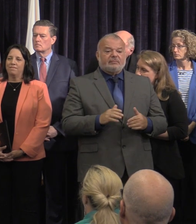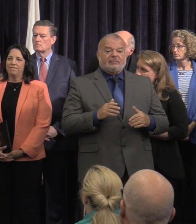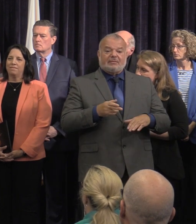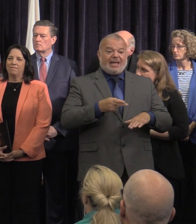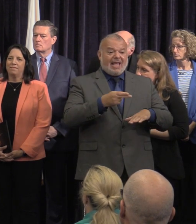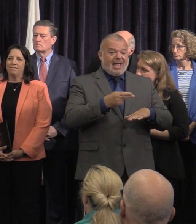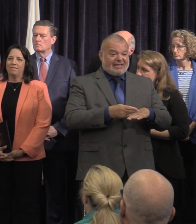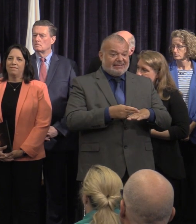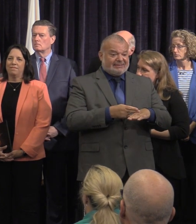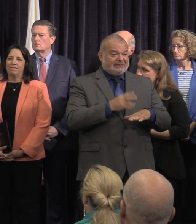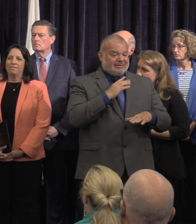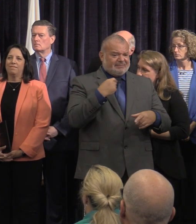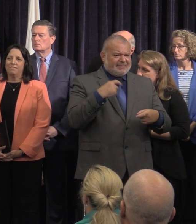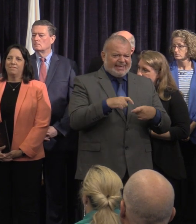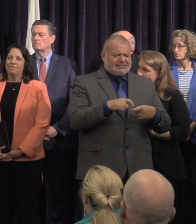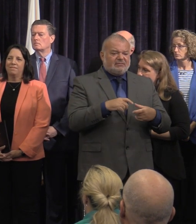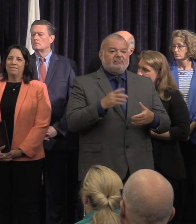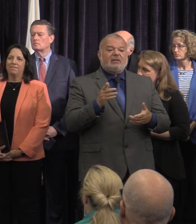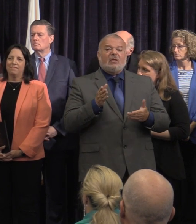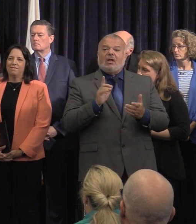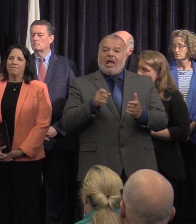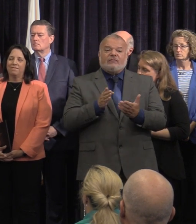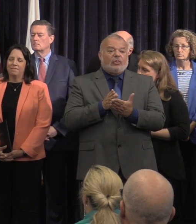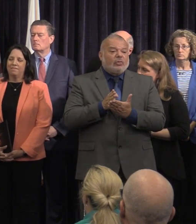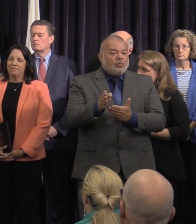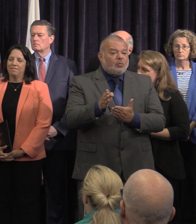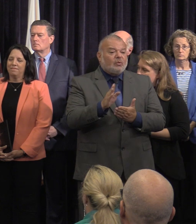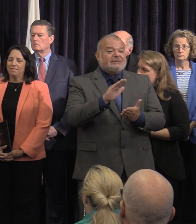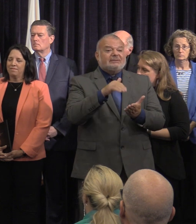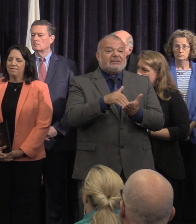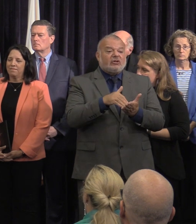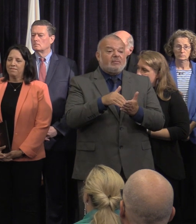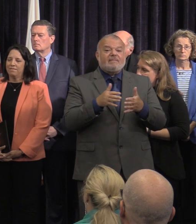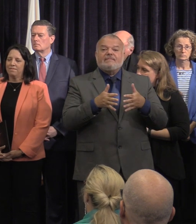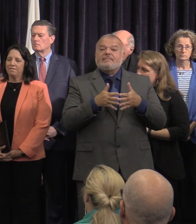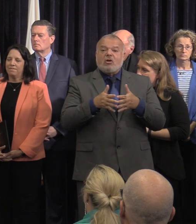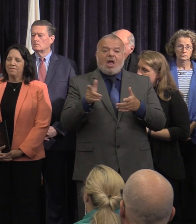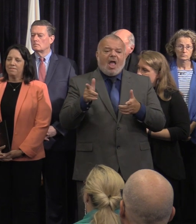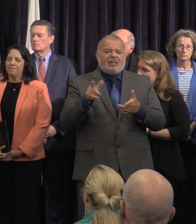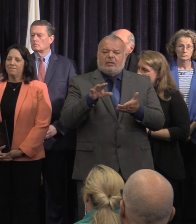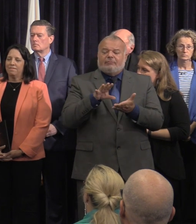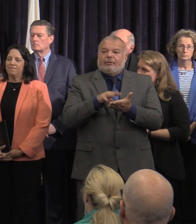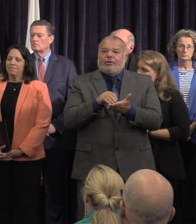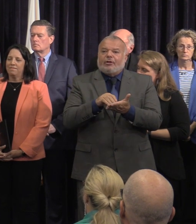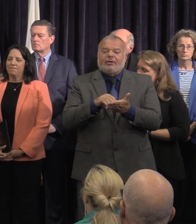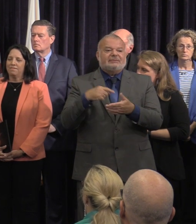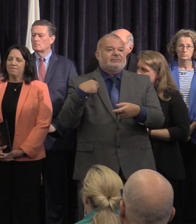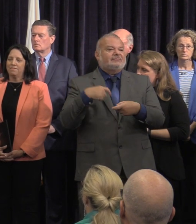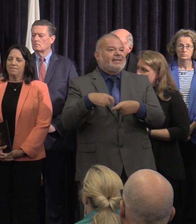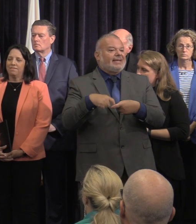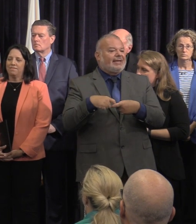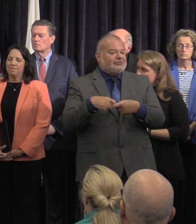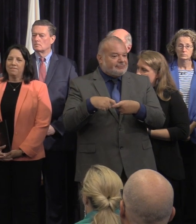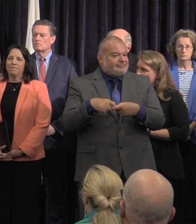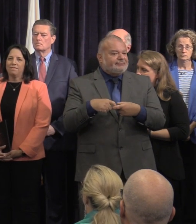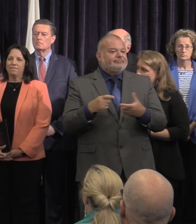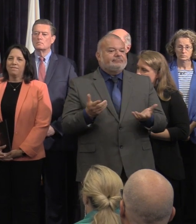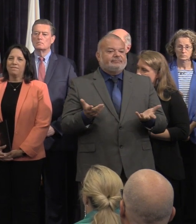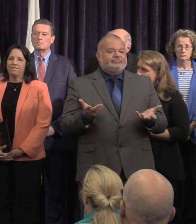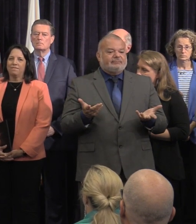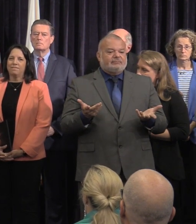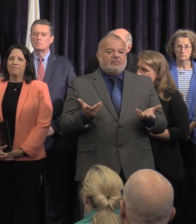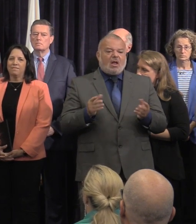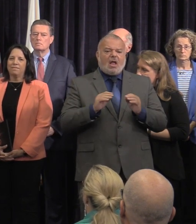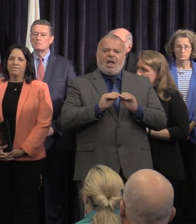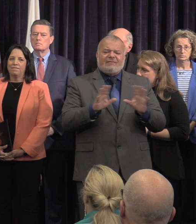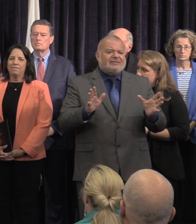his journey here through Central and South America. His story is emblematic of so many